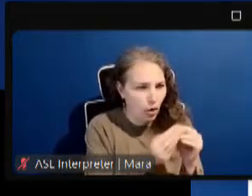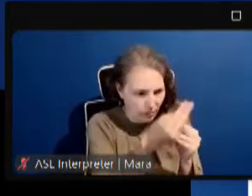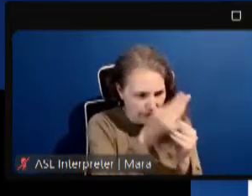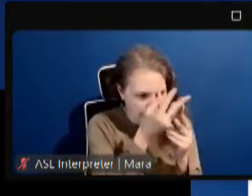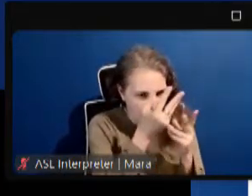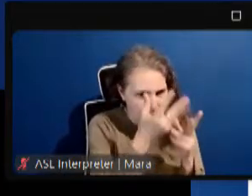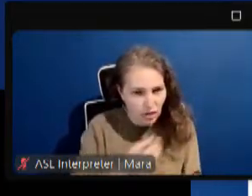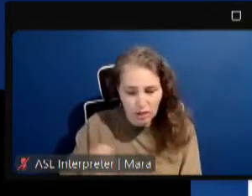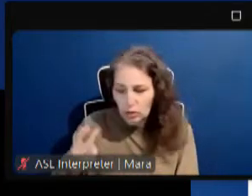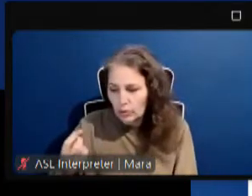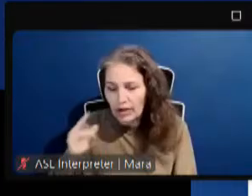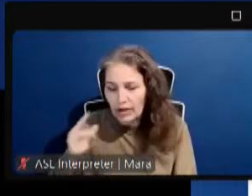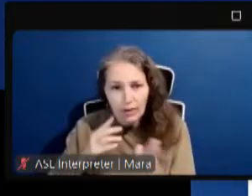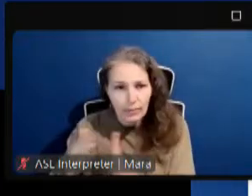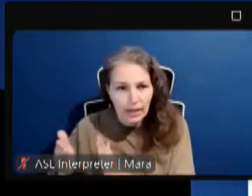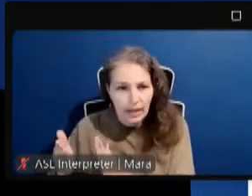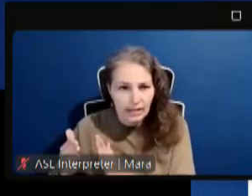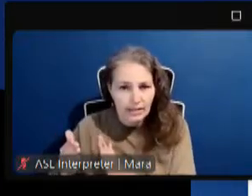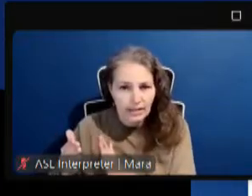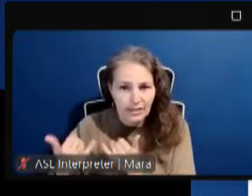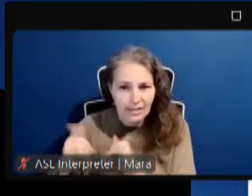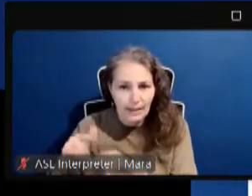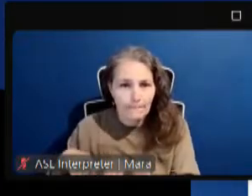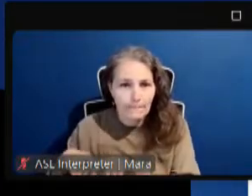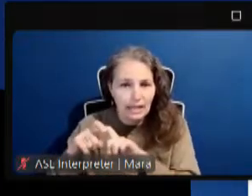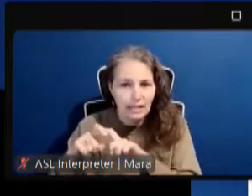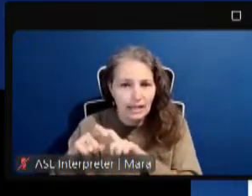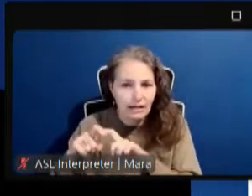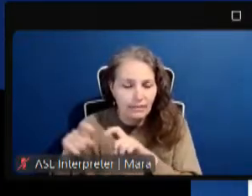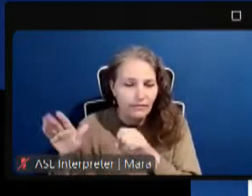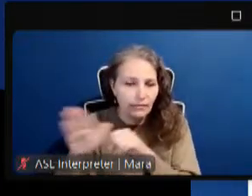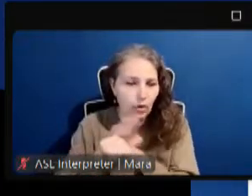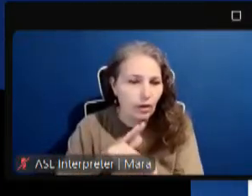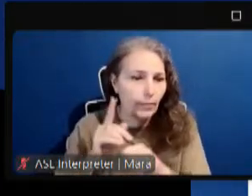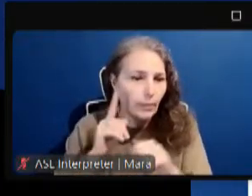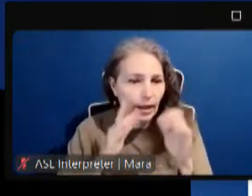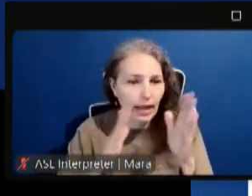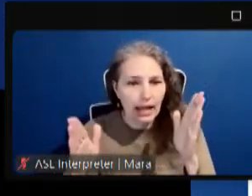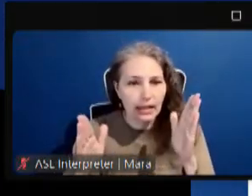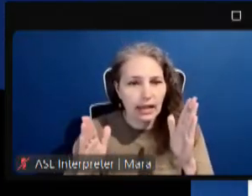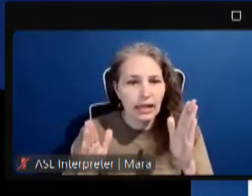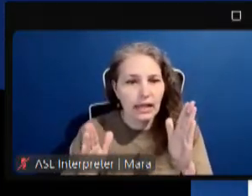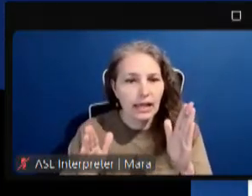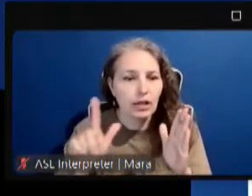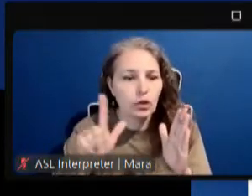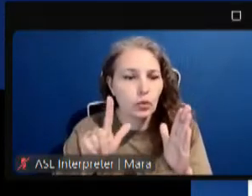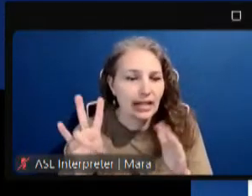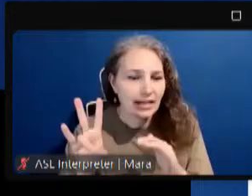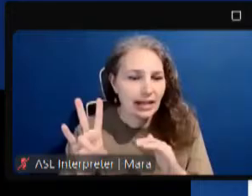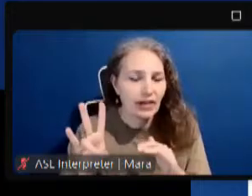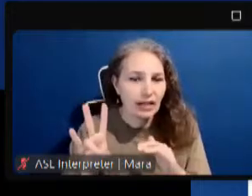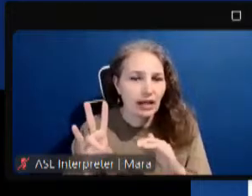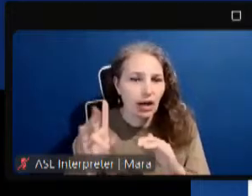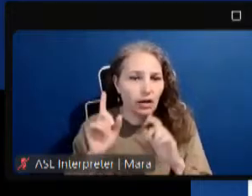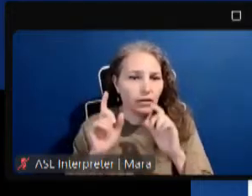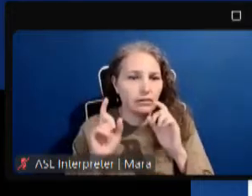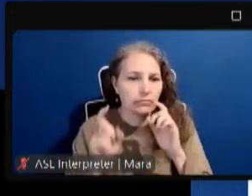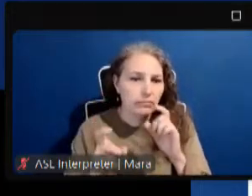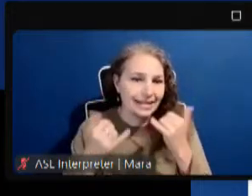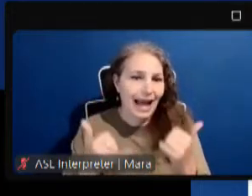or submittals are actually still pending complete plans, and 27 are assigned and actively being